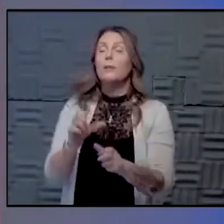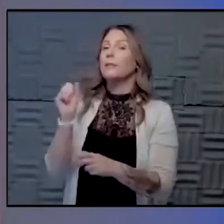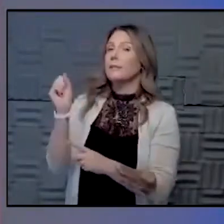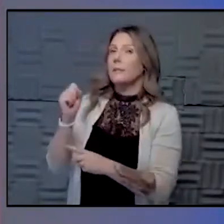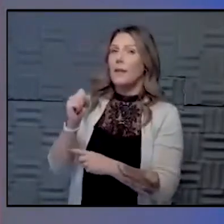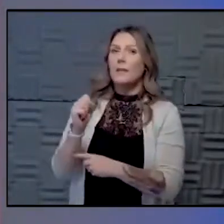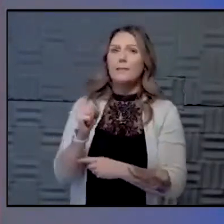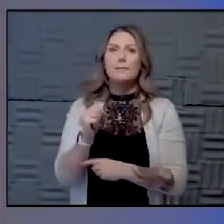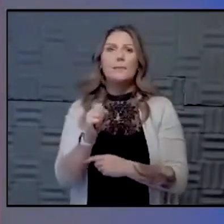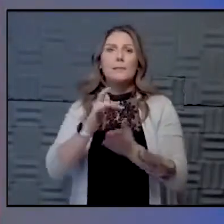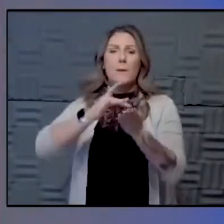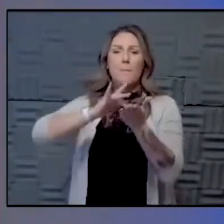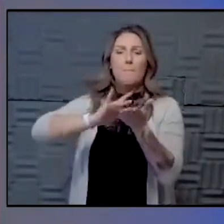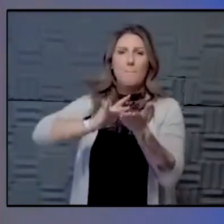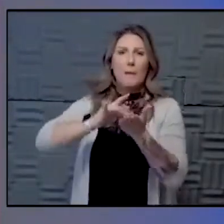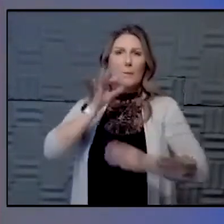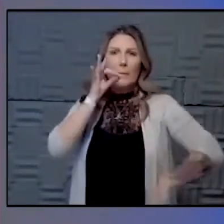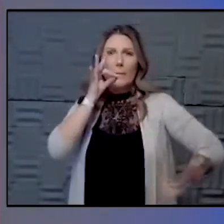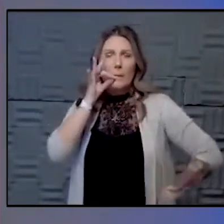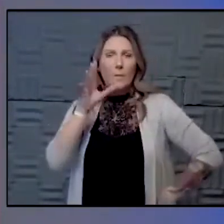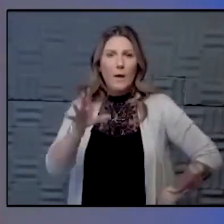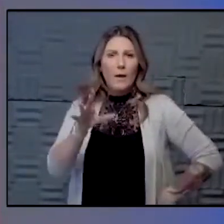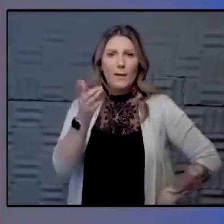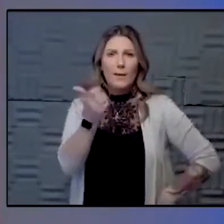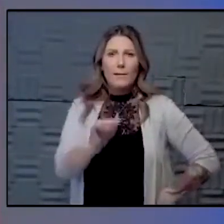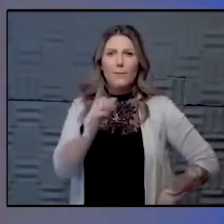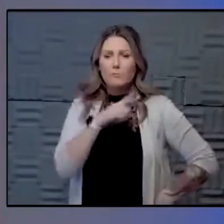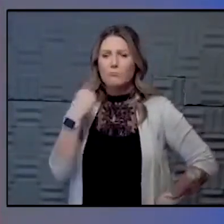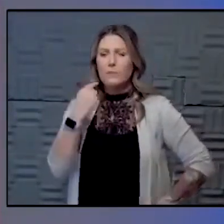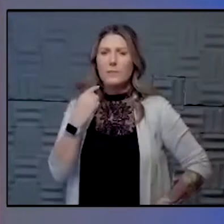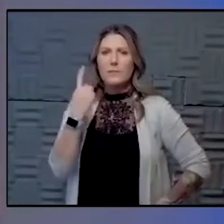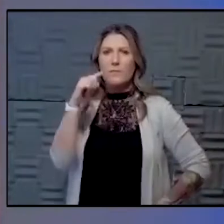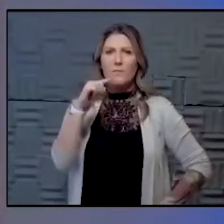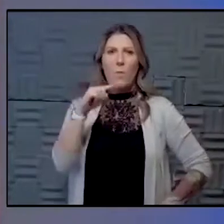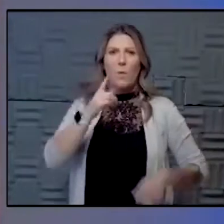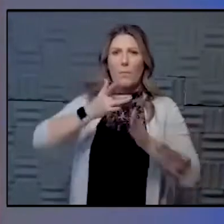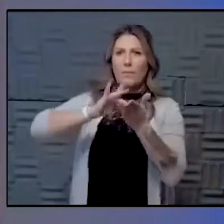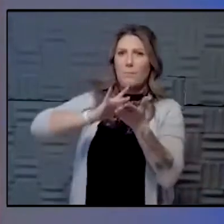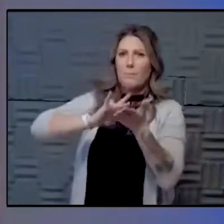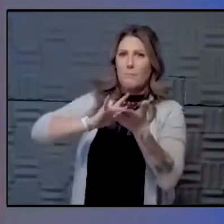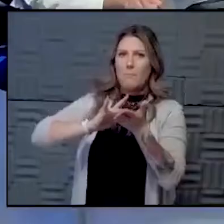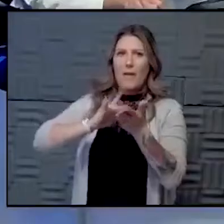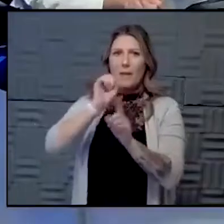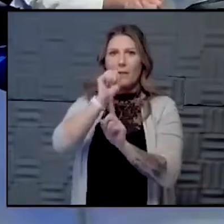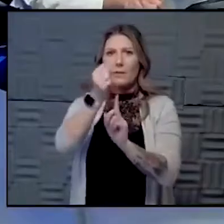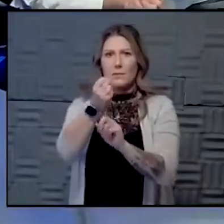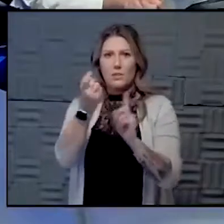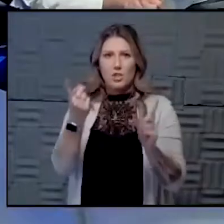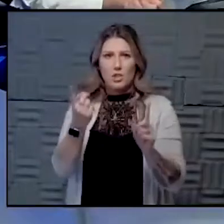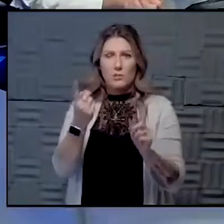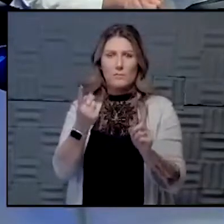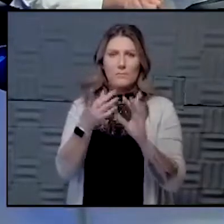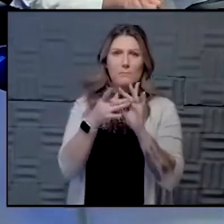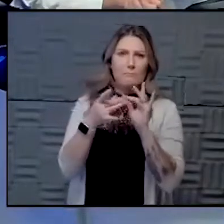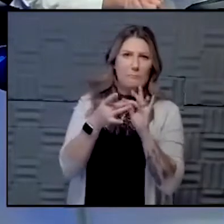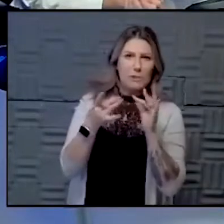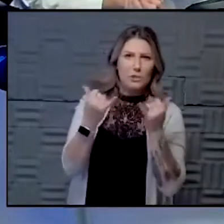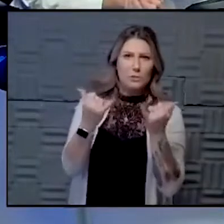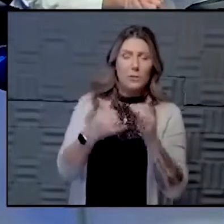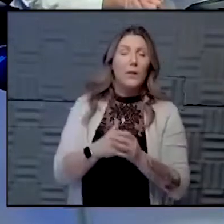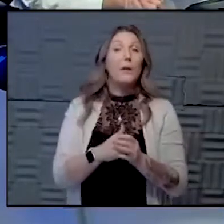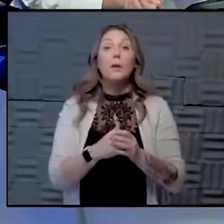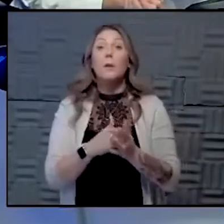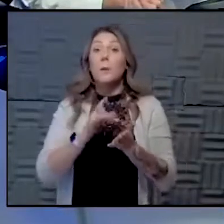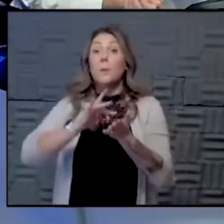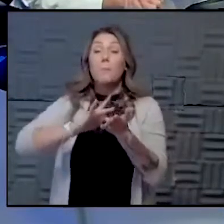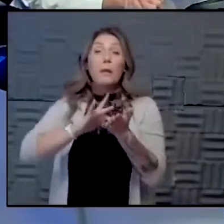is medical marijuana a risk factor for any of the medical conditions you're talking about today? Medical marijuana. Okay, I would just go around the horn. What do you guys think?